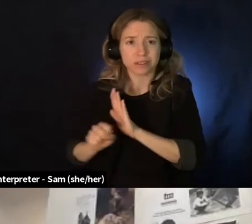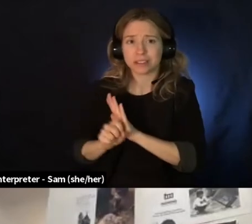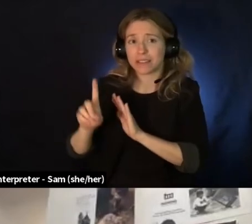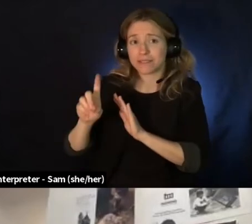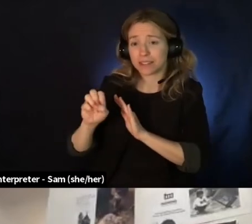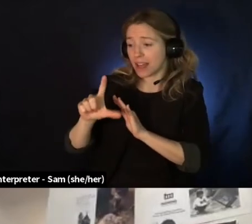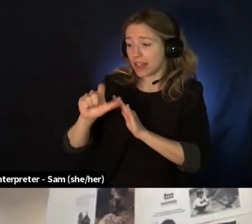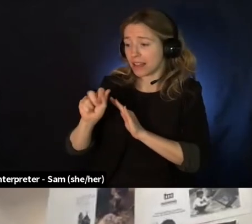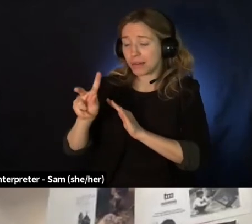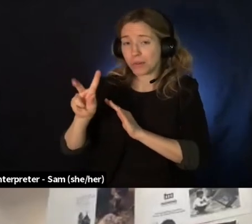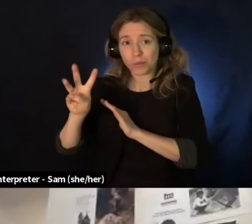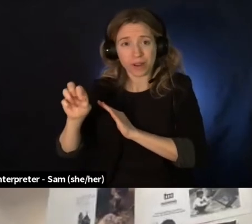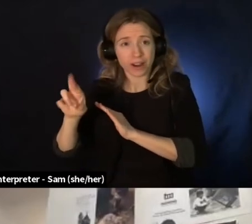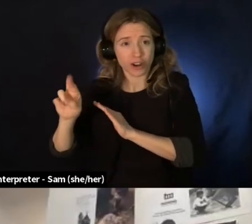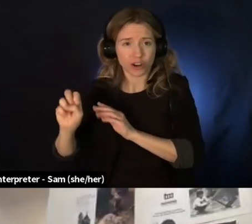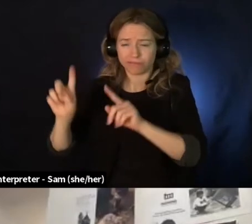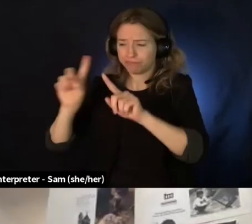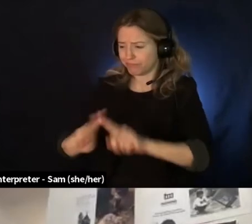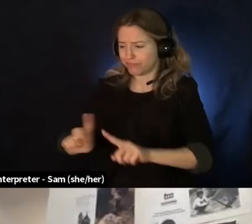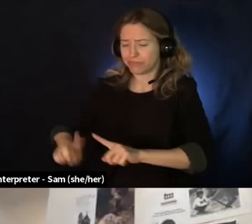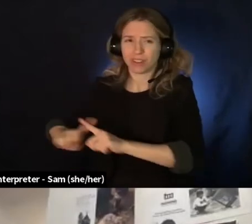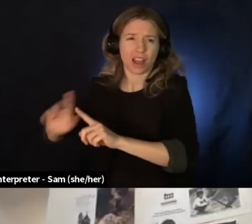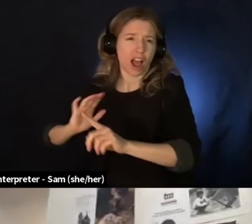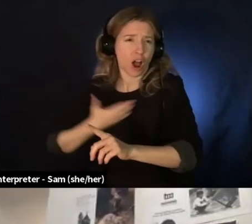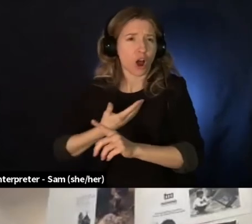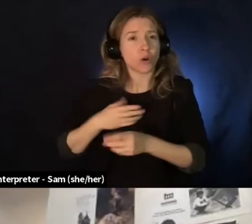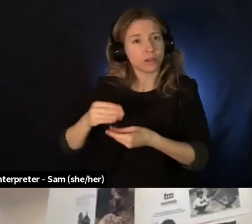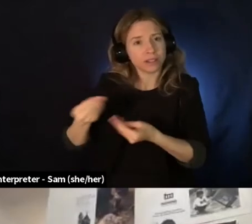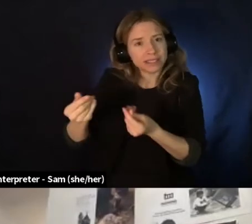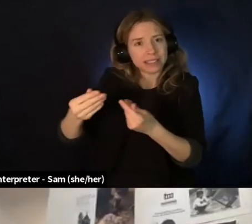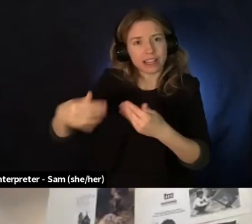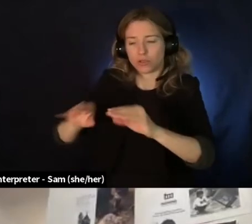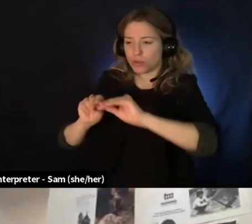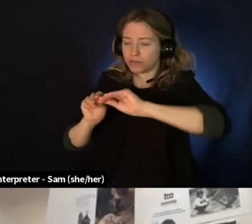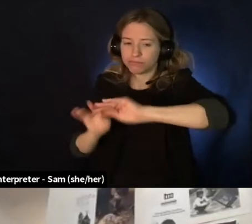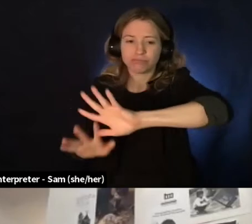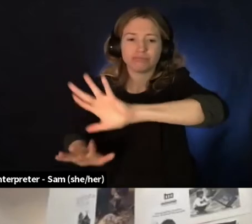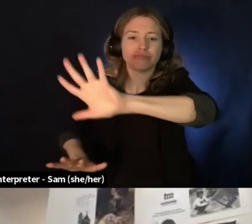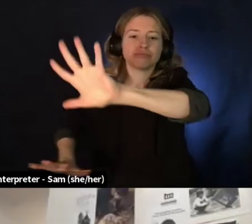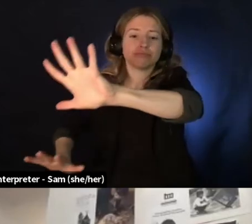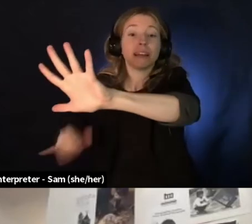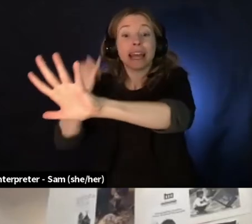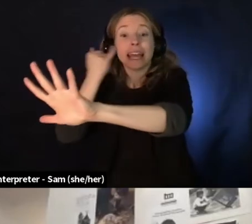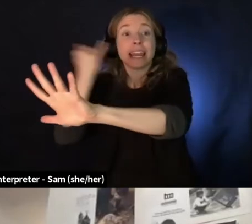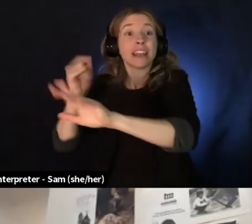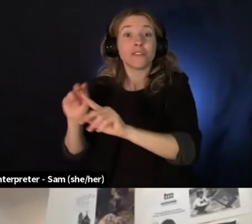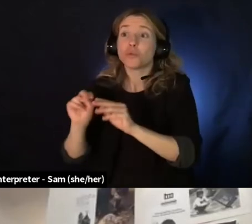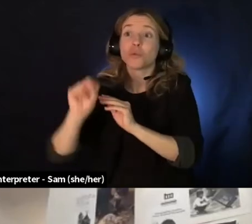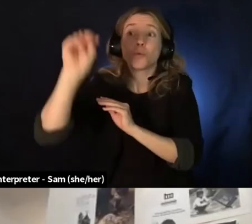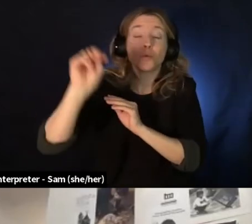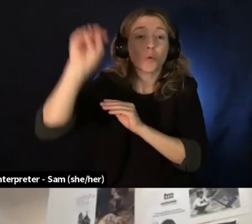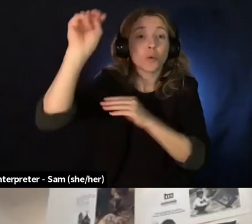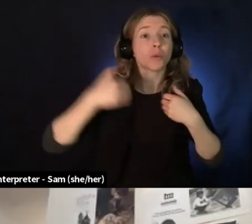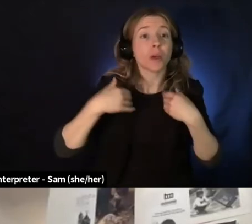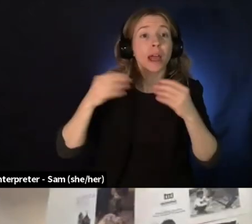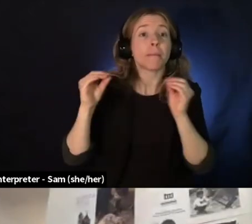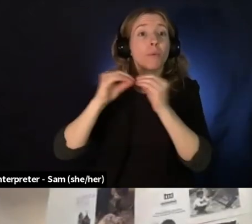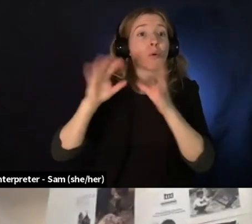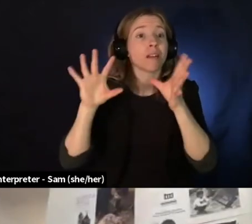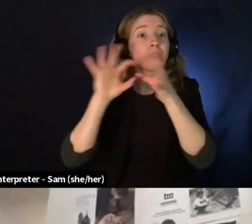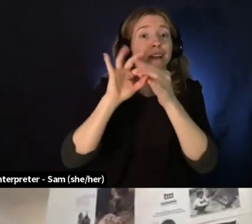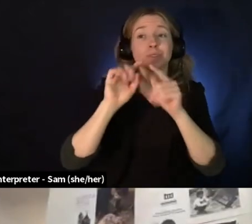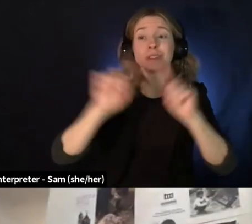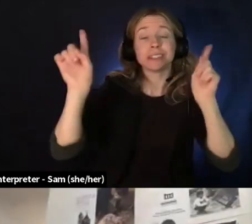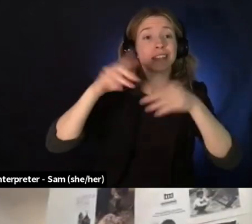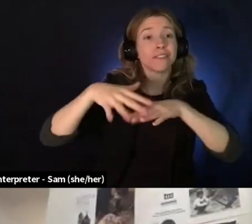had alliances with, if you go north, with the Pequot and the Mohegan and further up to Wampanoags.